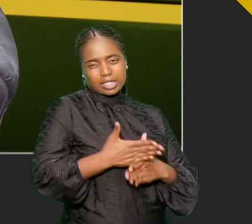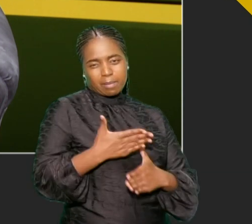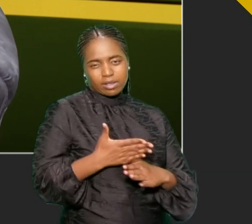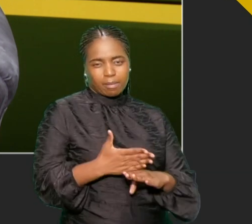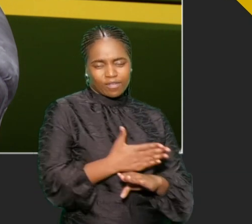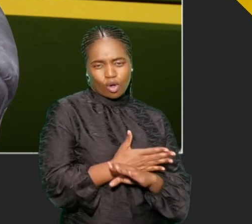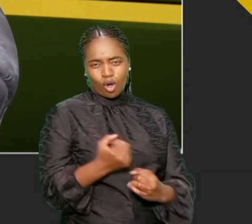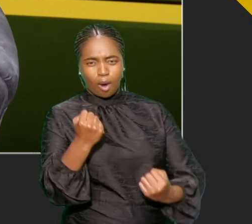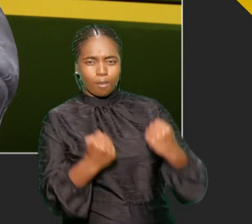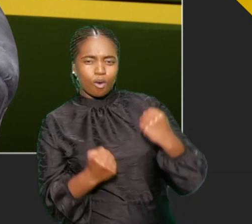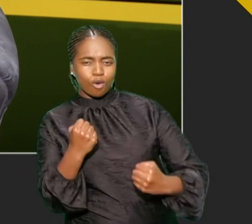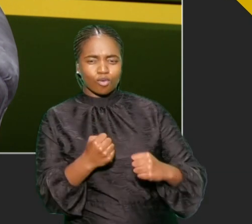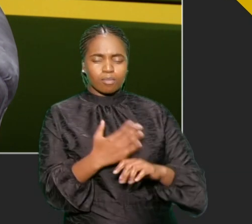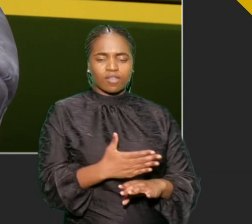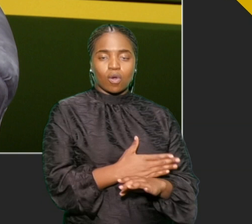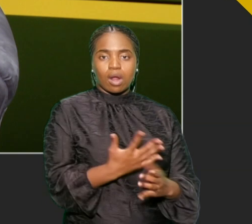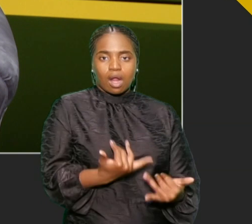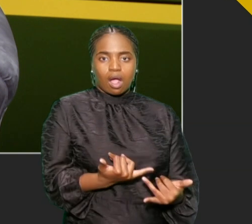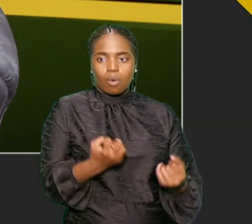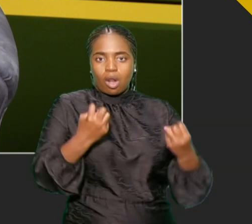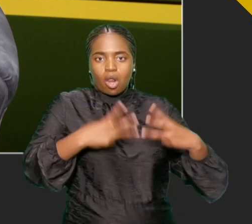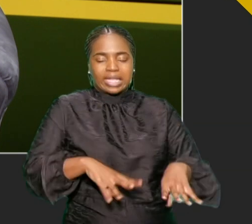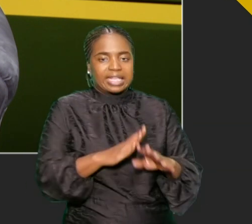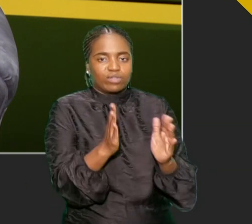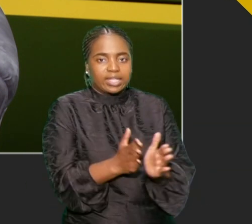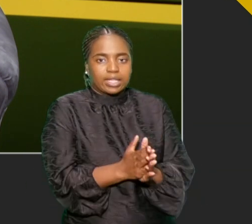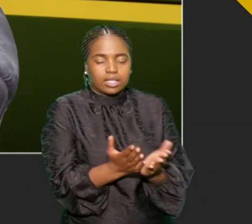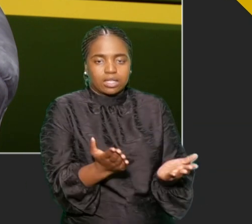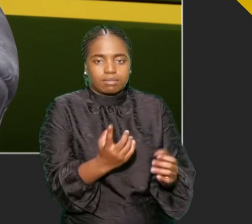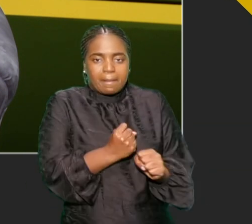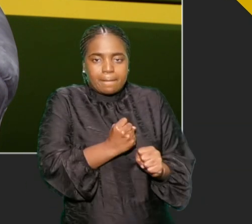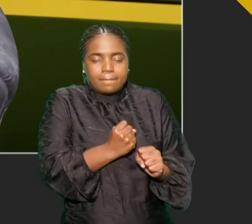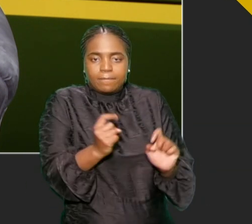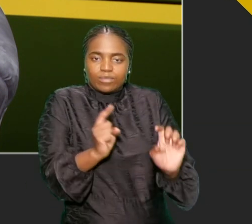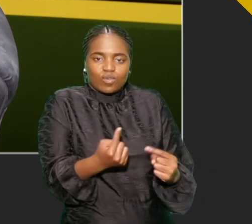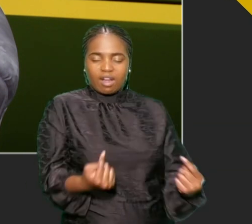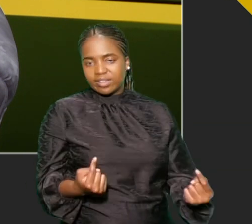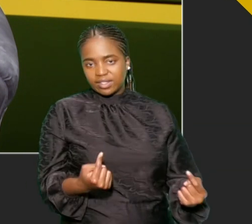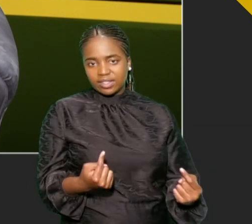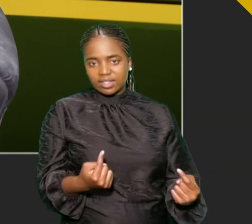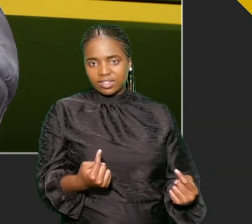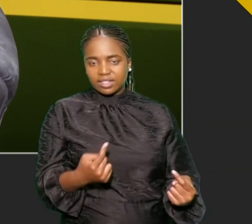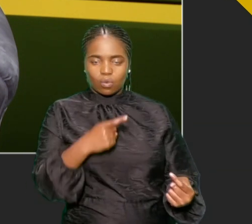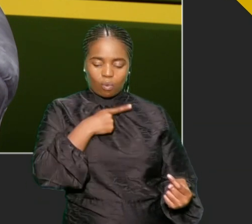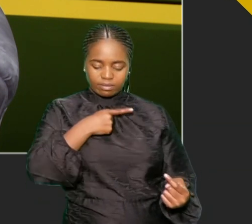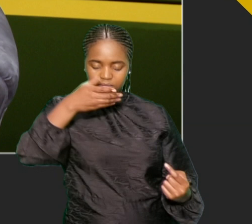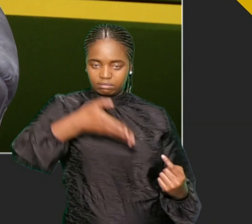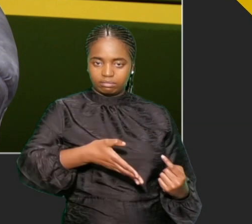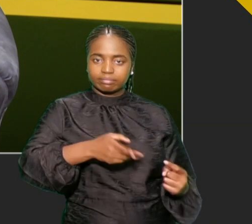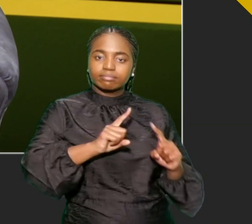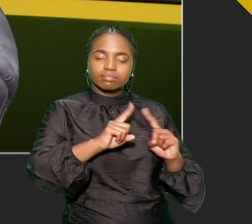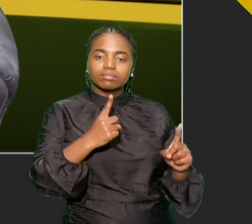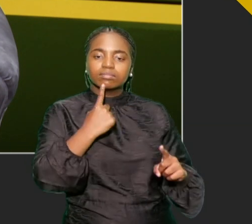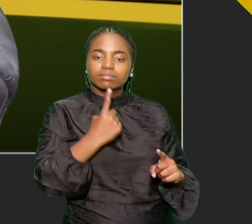nganginemoto ngangi. How do we no longer hold on to that as the reason of our existence, but speak